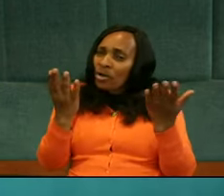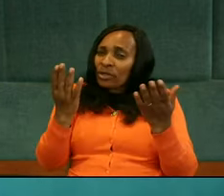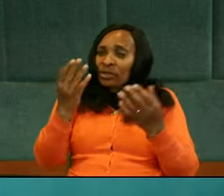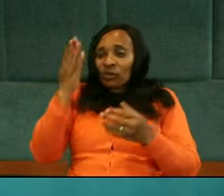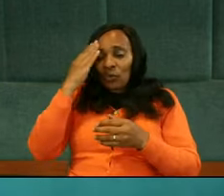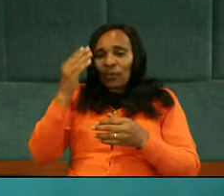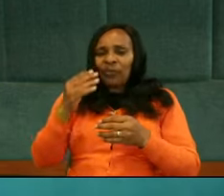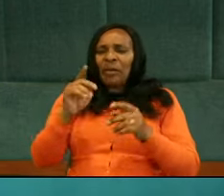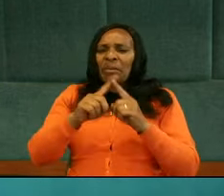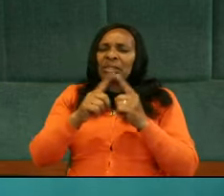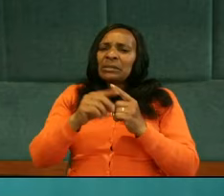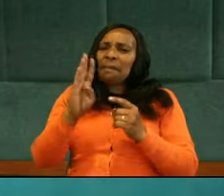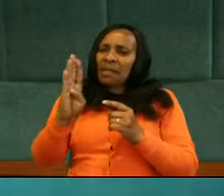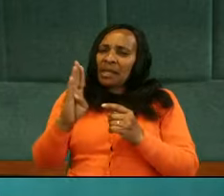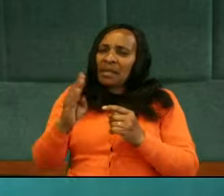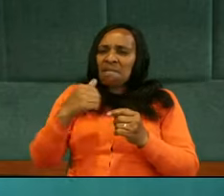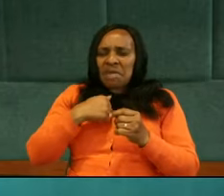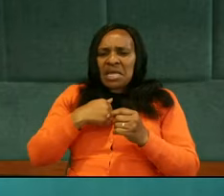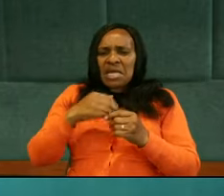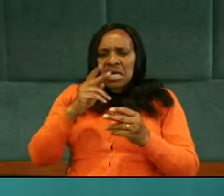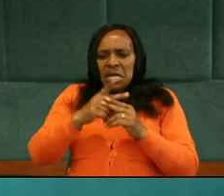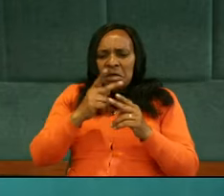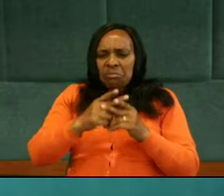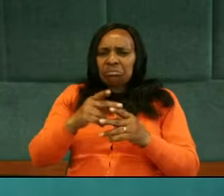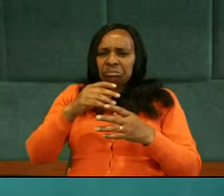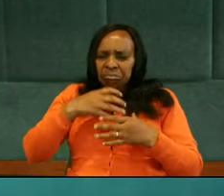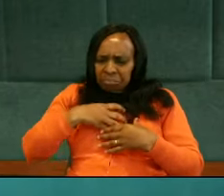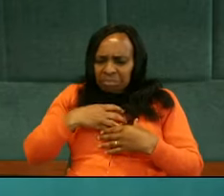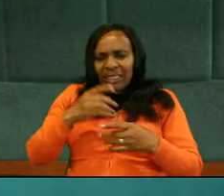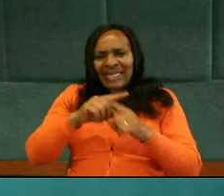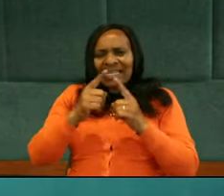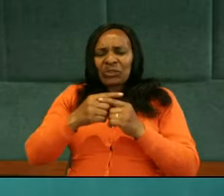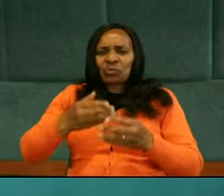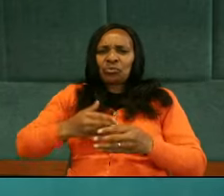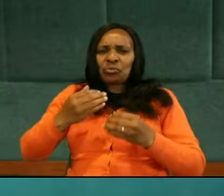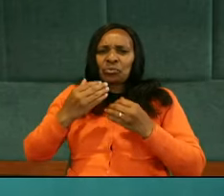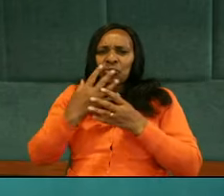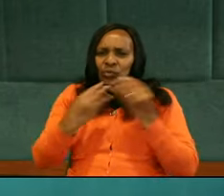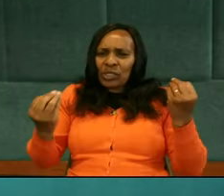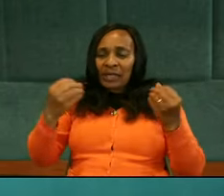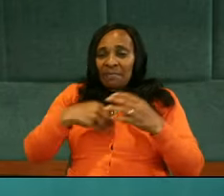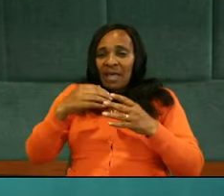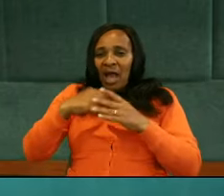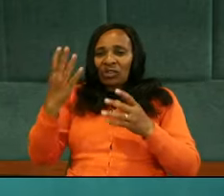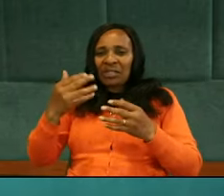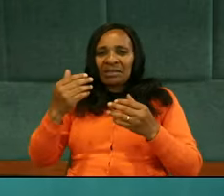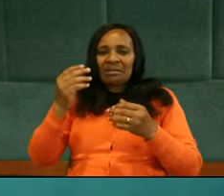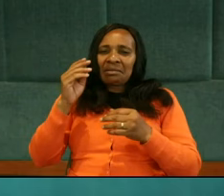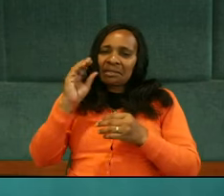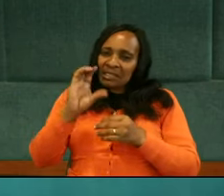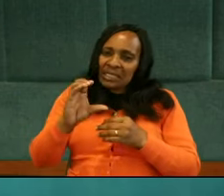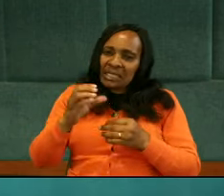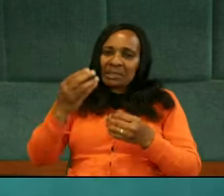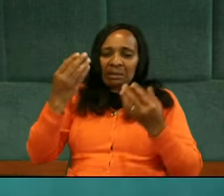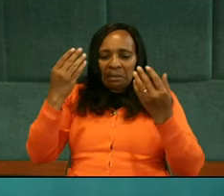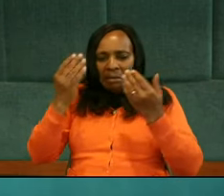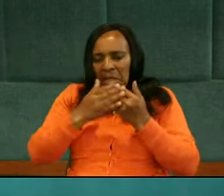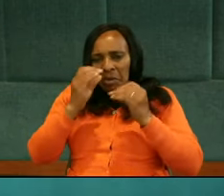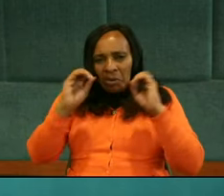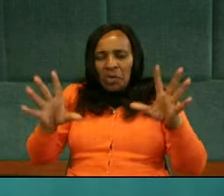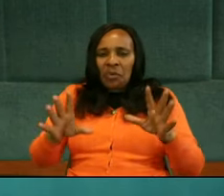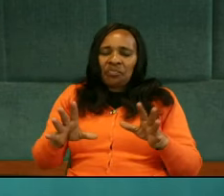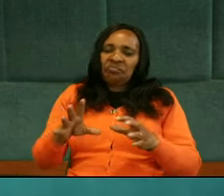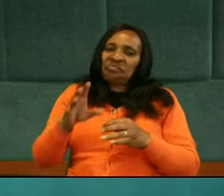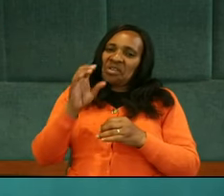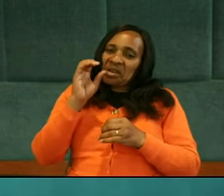but I keep the anger inside and it stresses me out? C, I really don't care? D, I feel excited